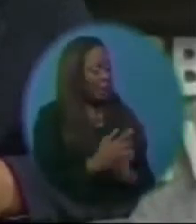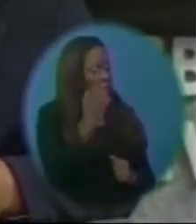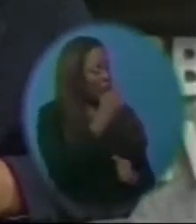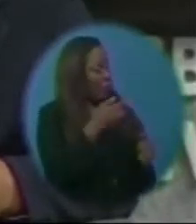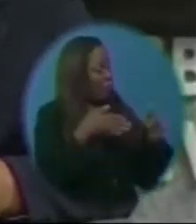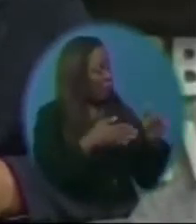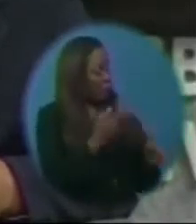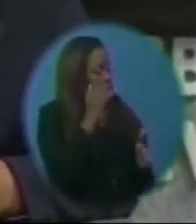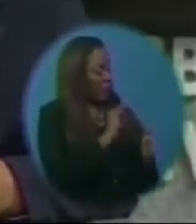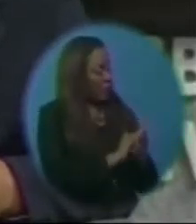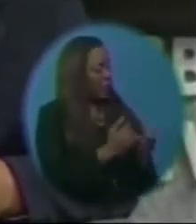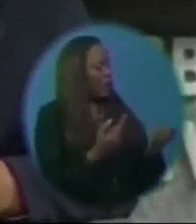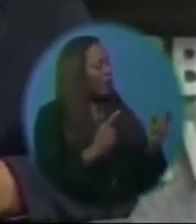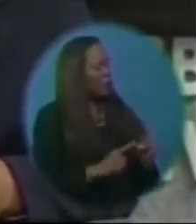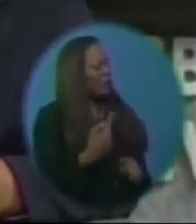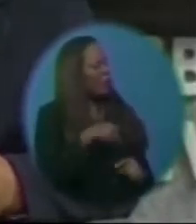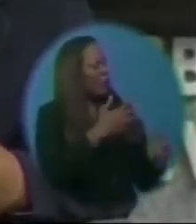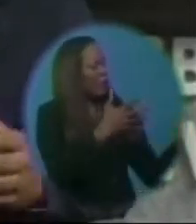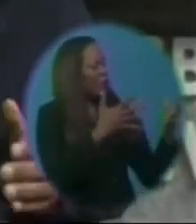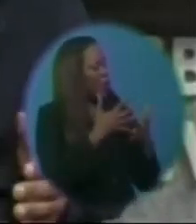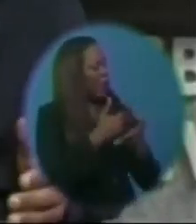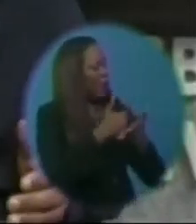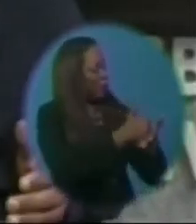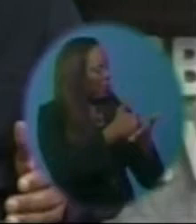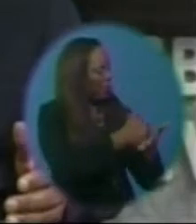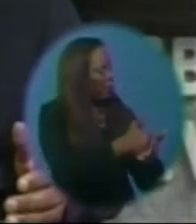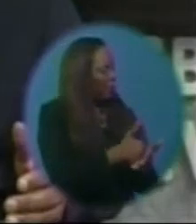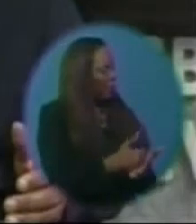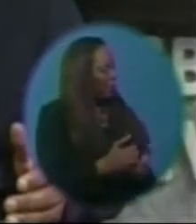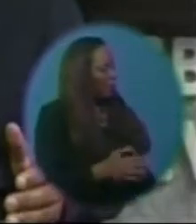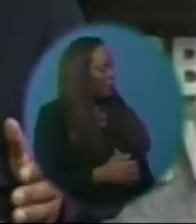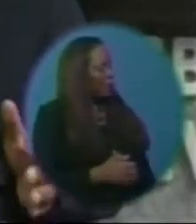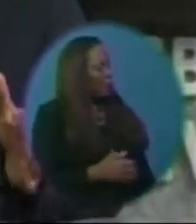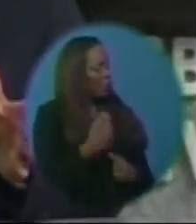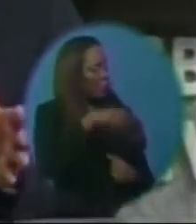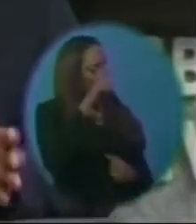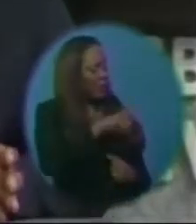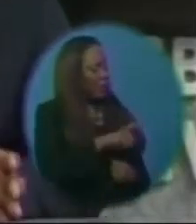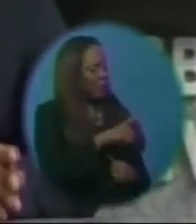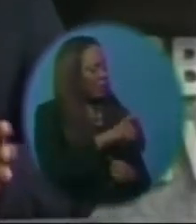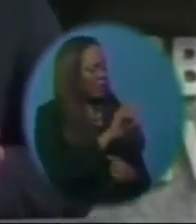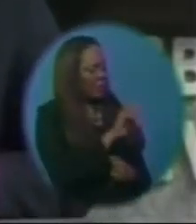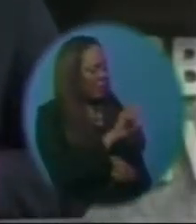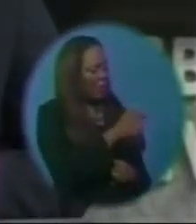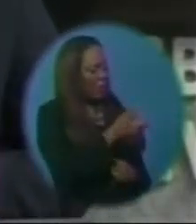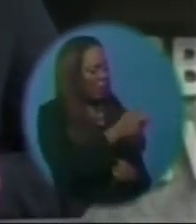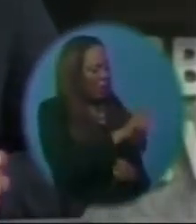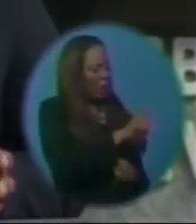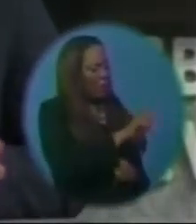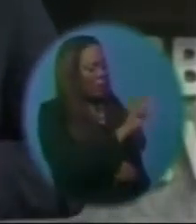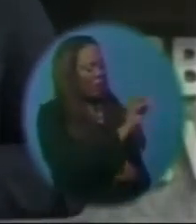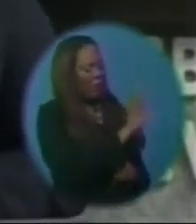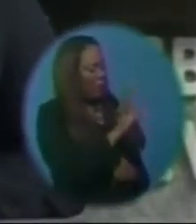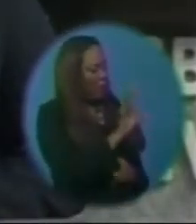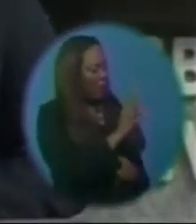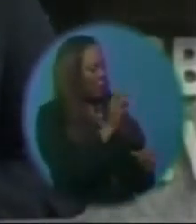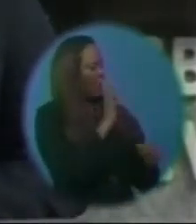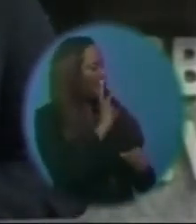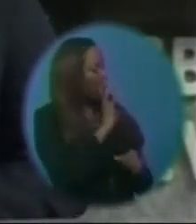we're asking Barbadians to work with us on this, is to turn off the potable water side so that we can lessen the incidence of water that